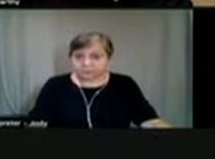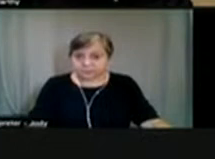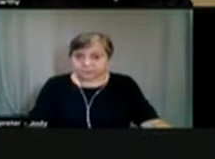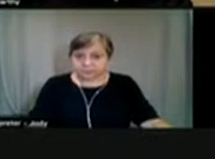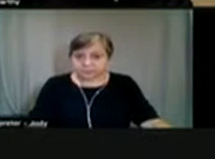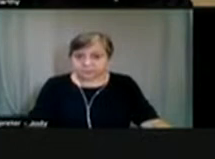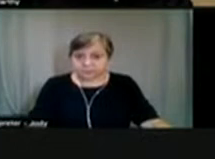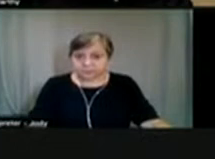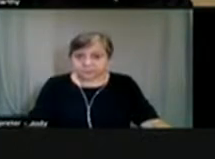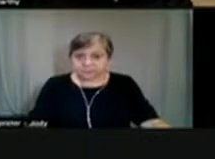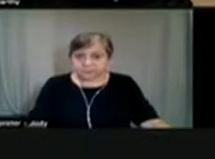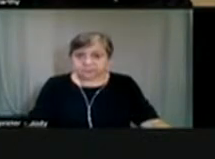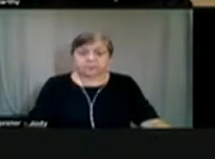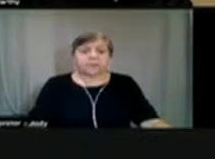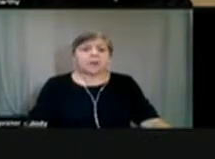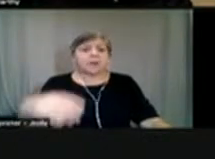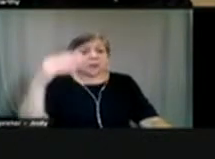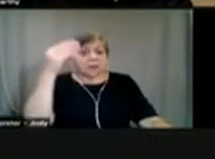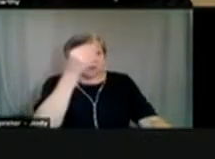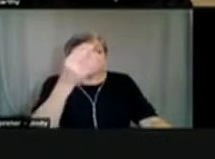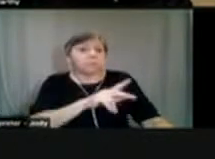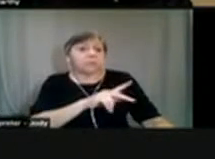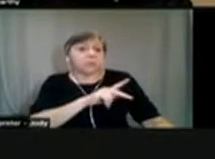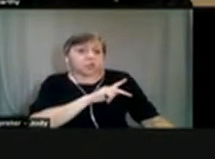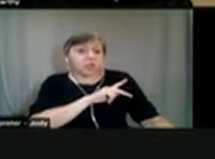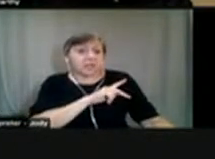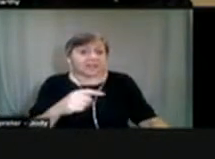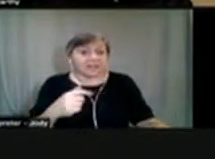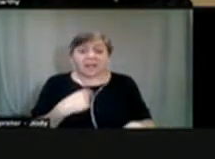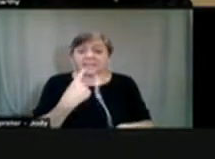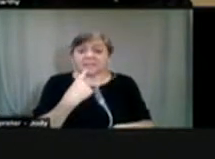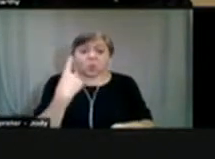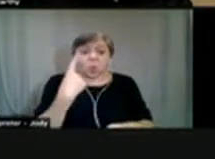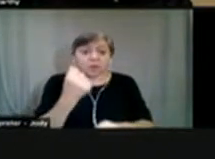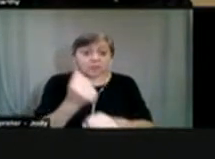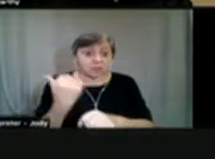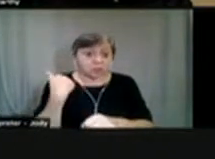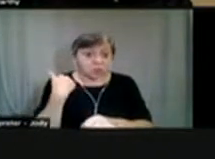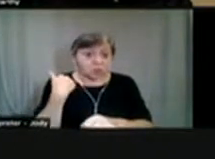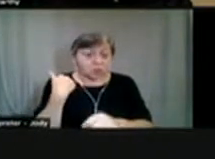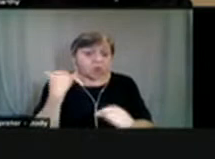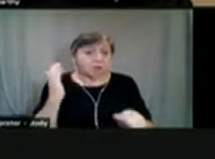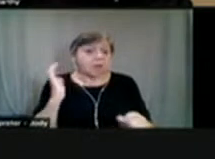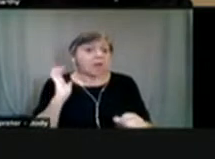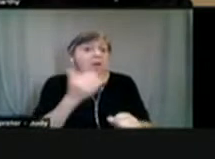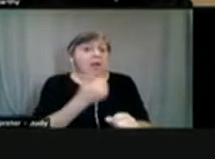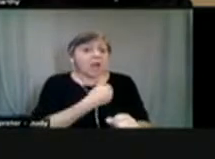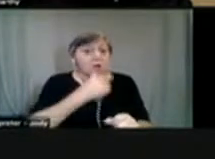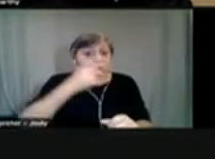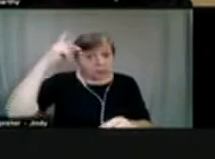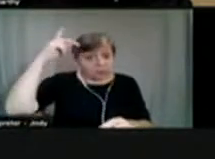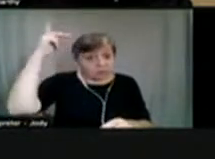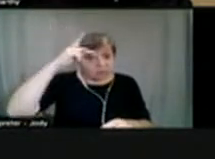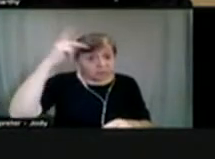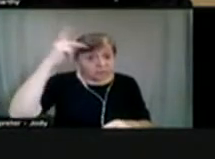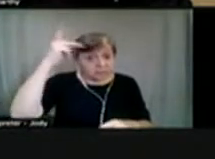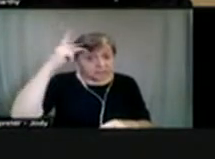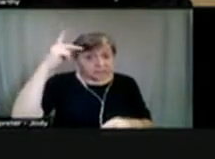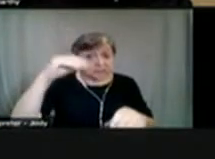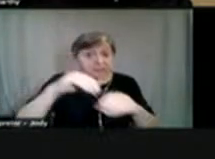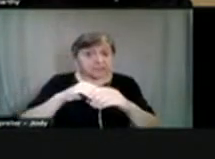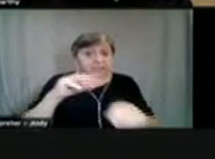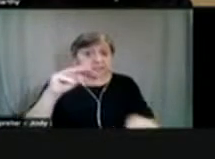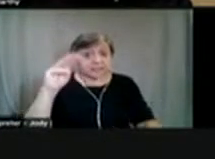the one thing I will say just personally that I said just about a year ago is that our philosophy here in the mayor's office pretty much right along has